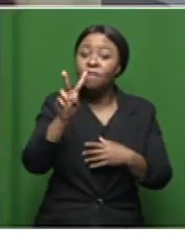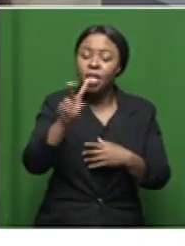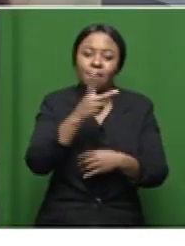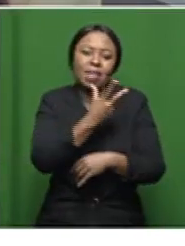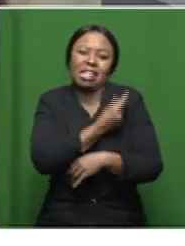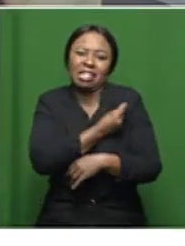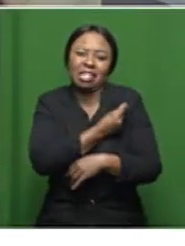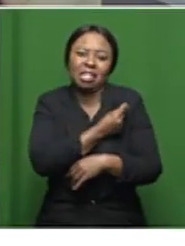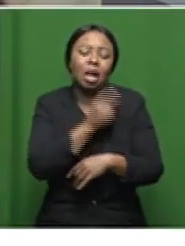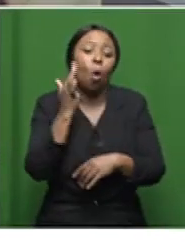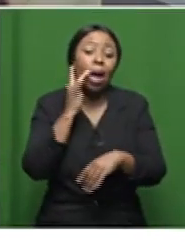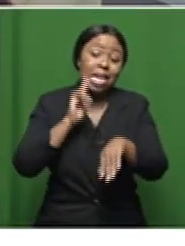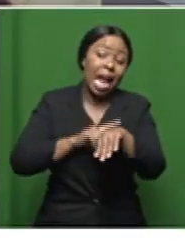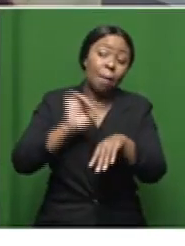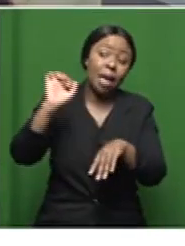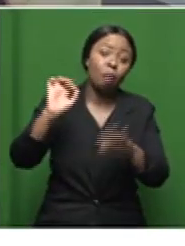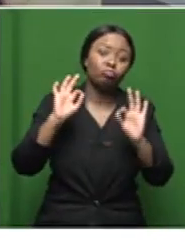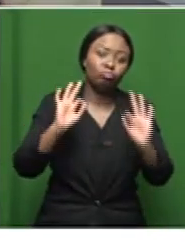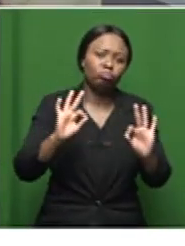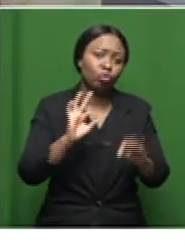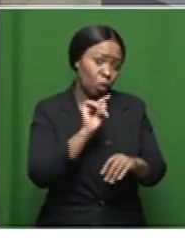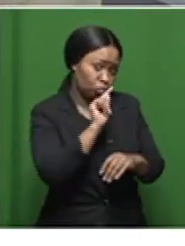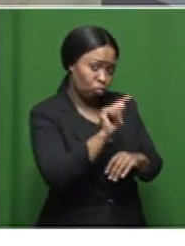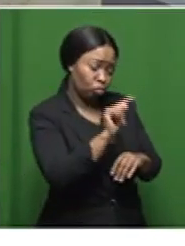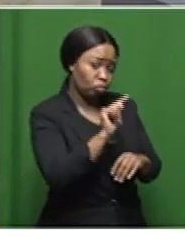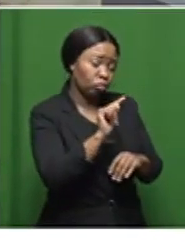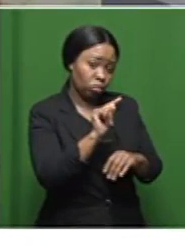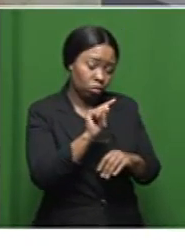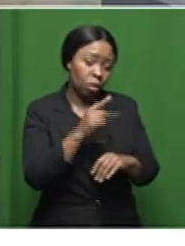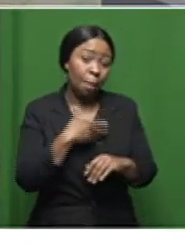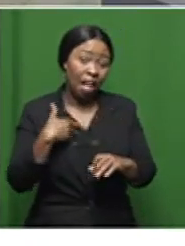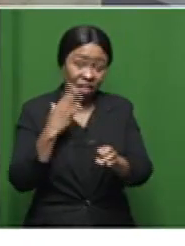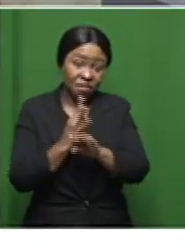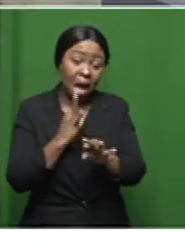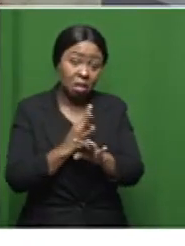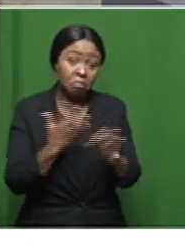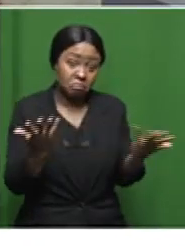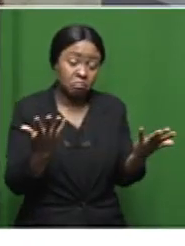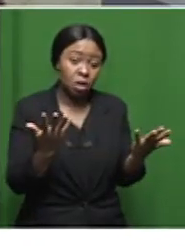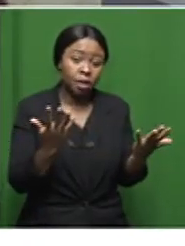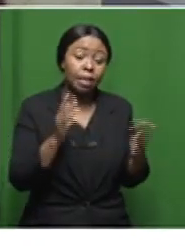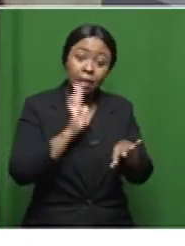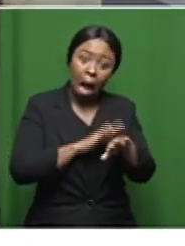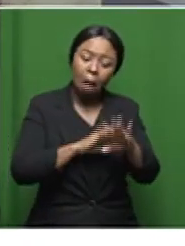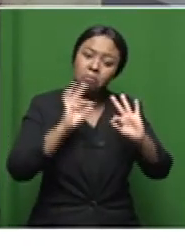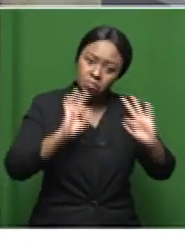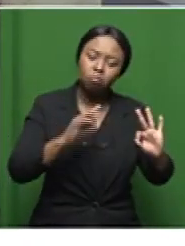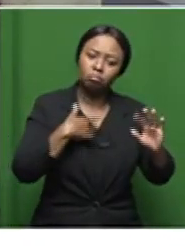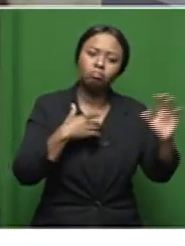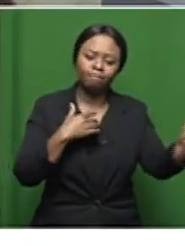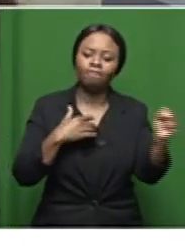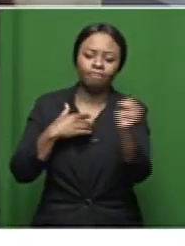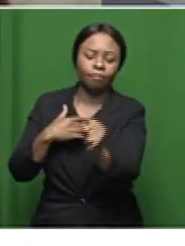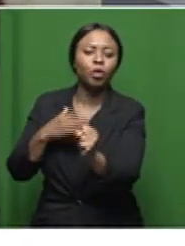time comes. Are you one of those parents who are saying, definitely when the time comes, I'm taking my